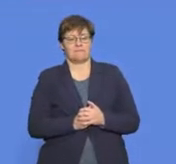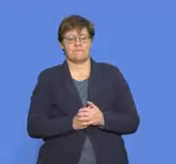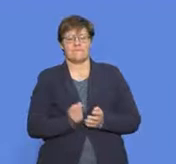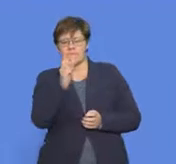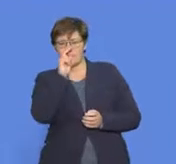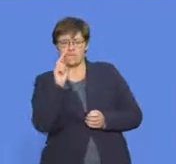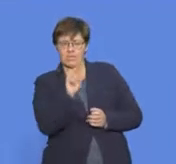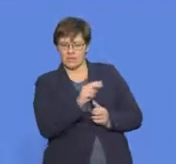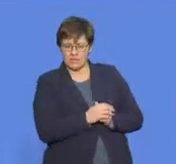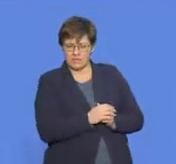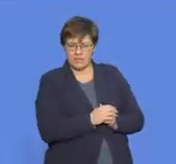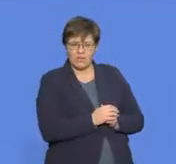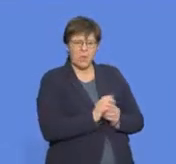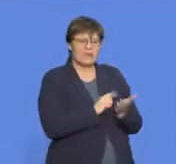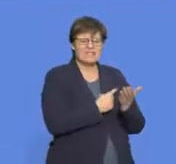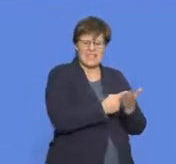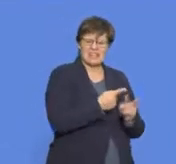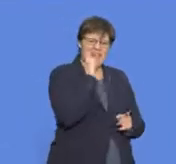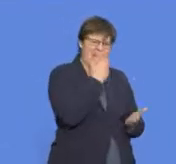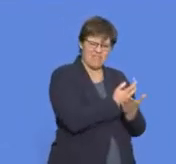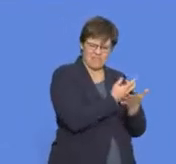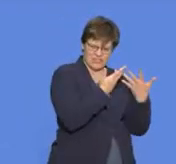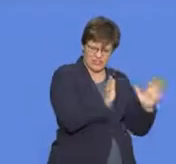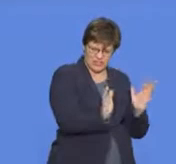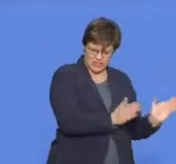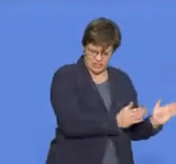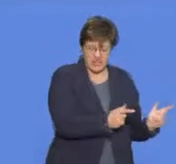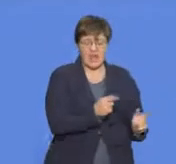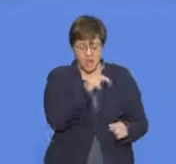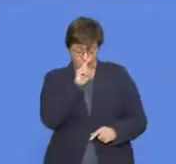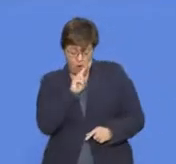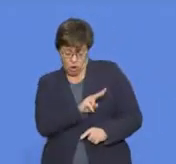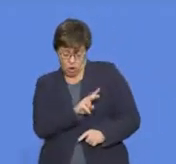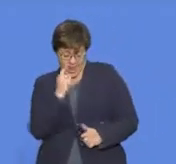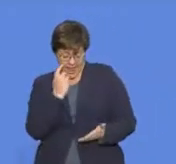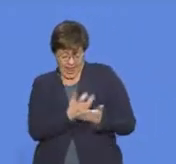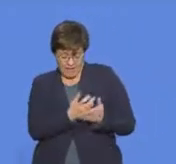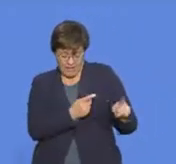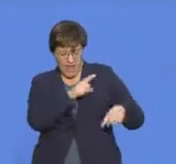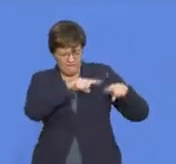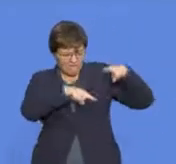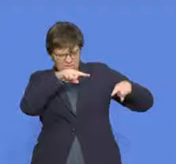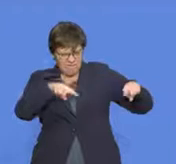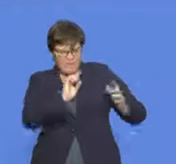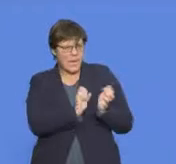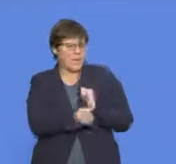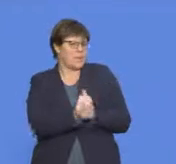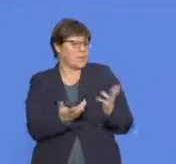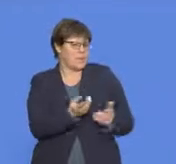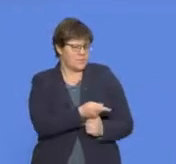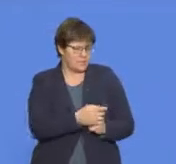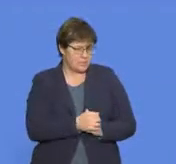All right, so we have a look, we spoke about genetic evidence, and now we look at the genetic evidence and where variation comes